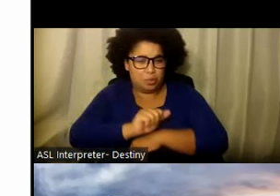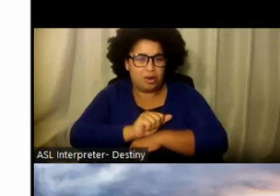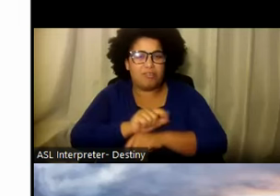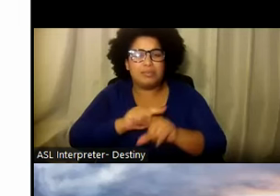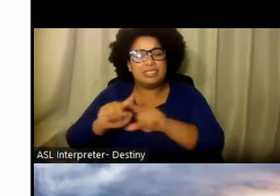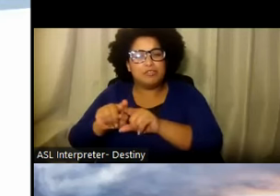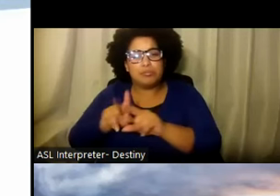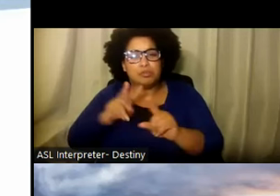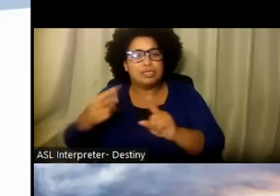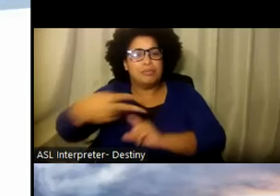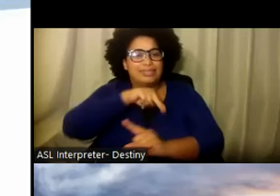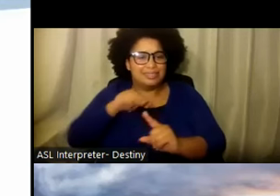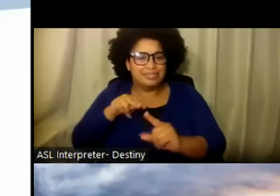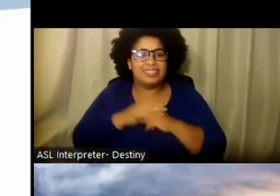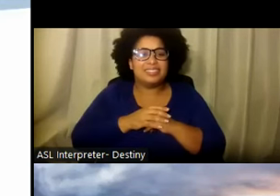Next slide,